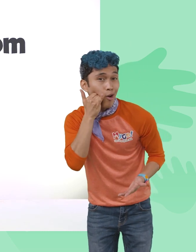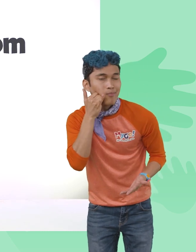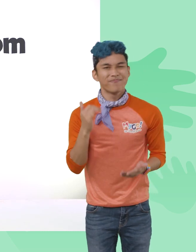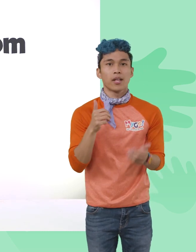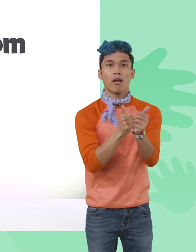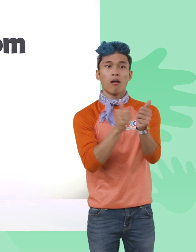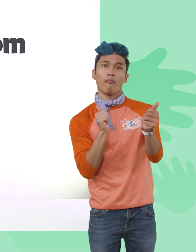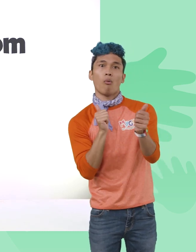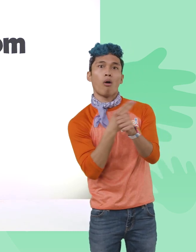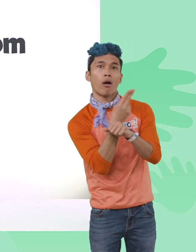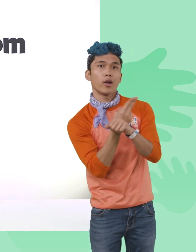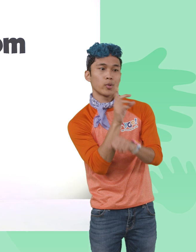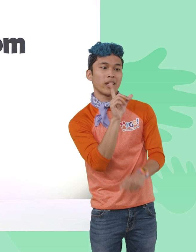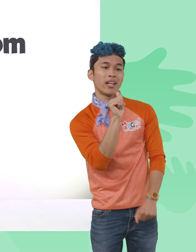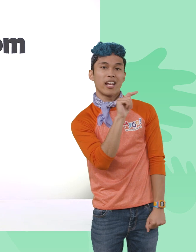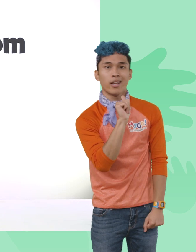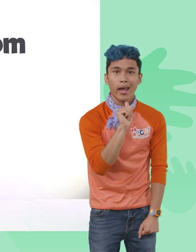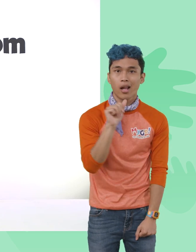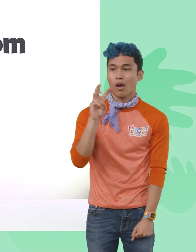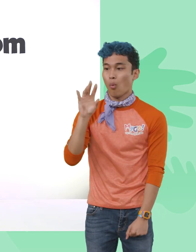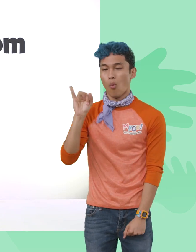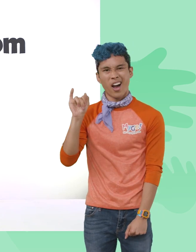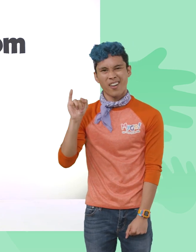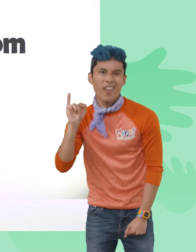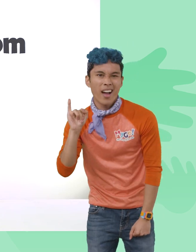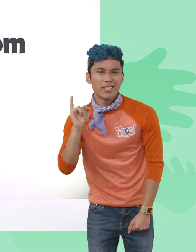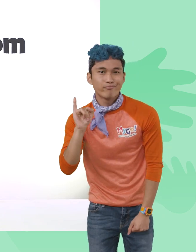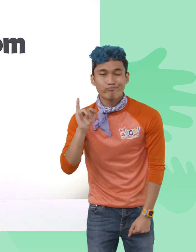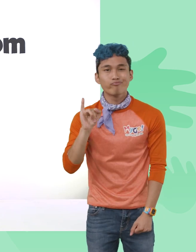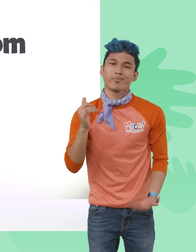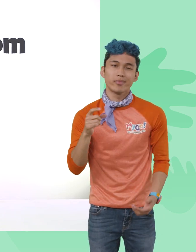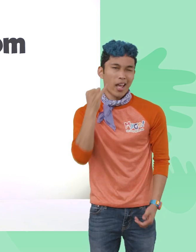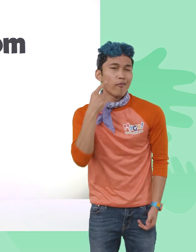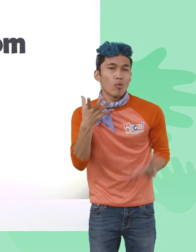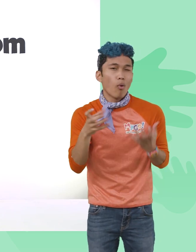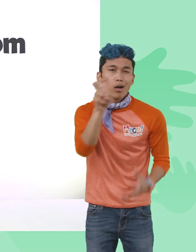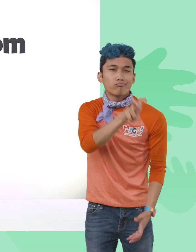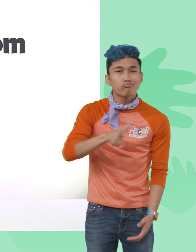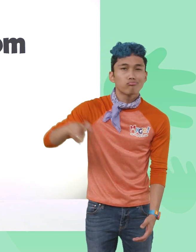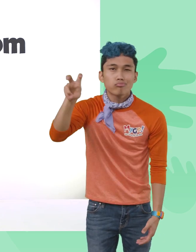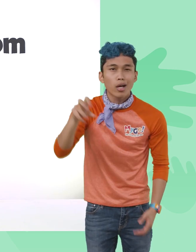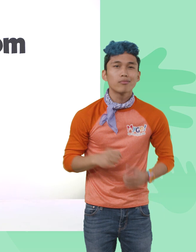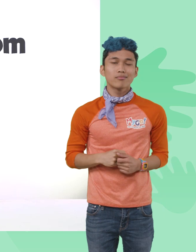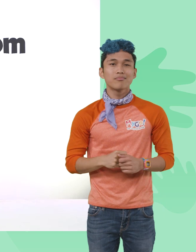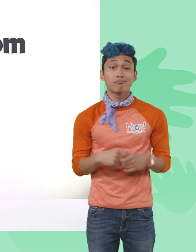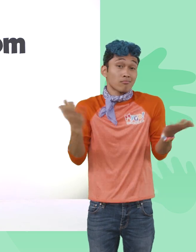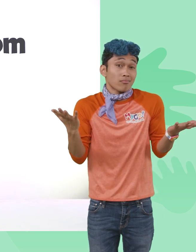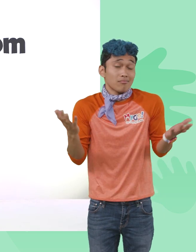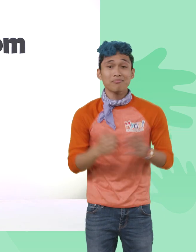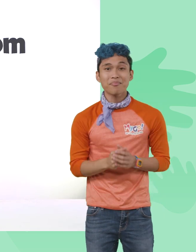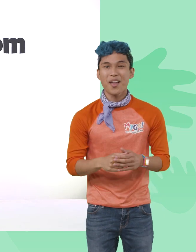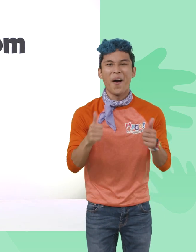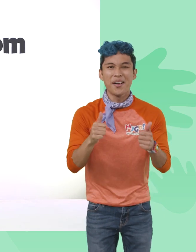phone, and not use your data or your Wi-Fi. Just in case if you're going on a long trip. Who